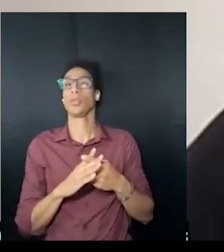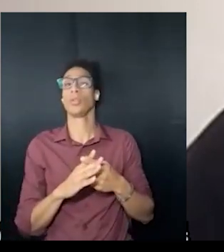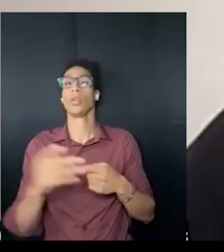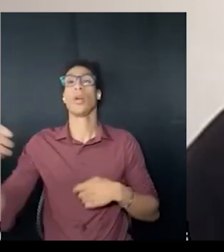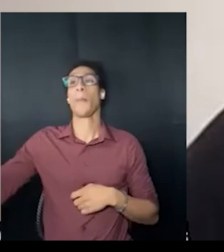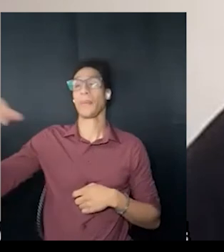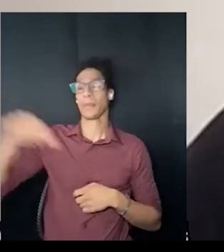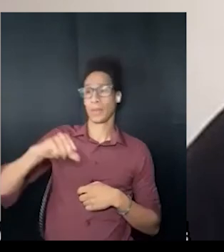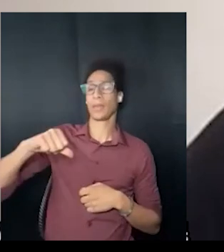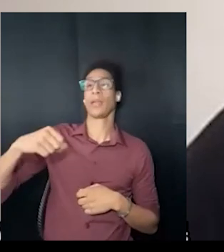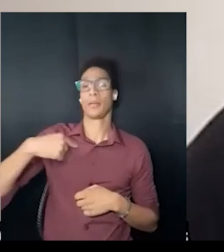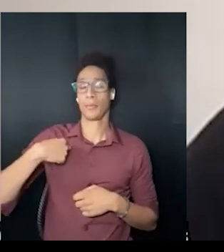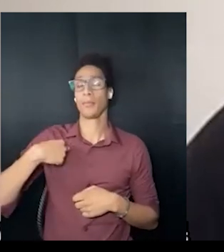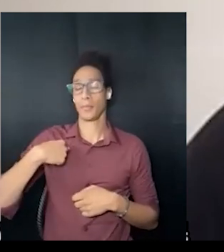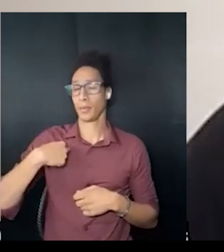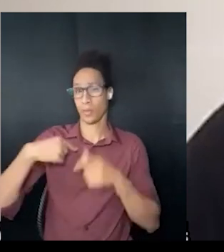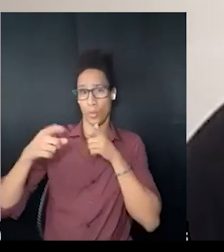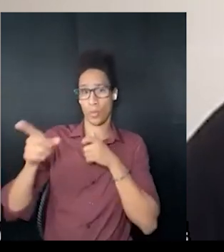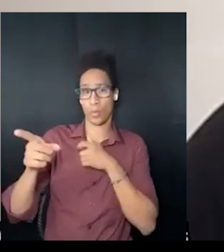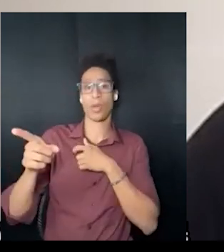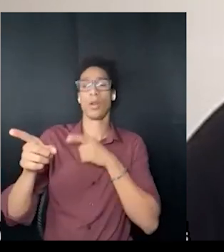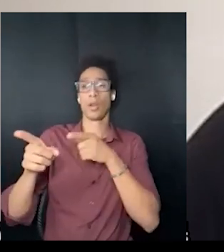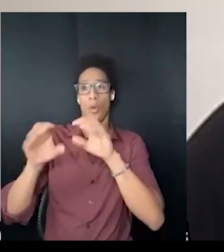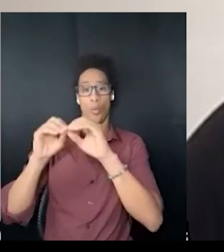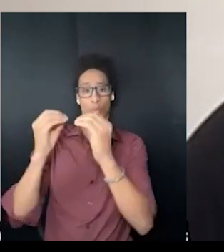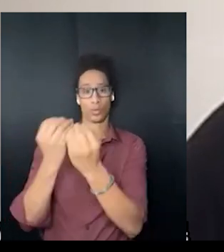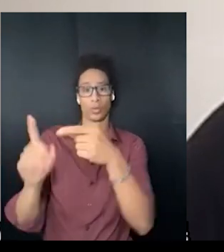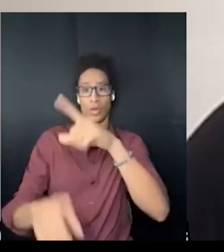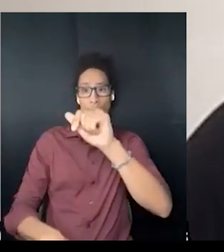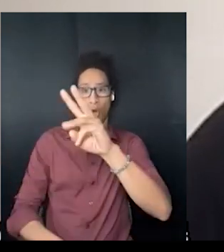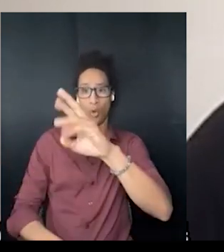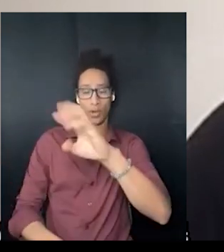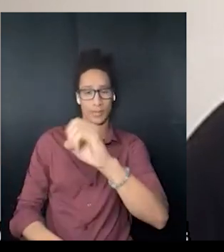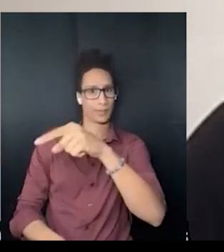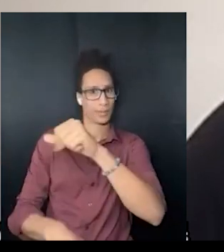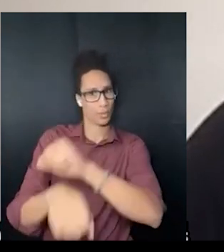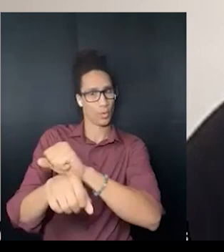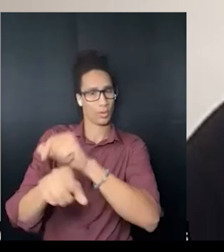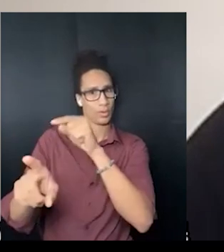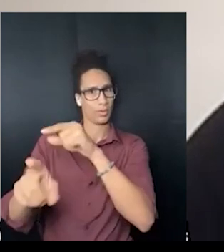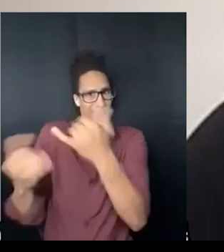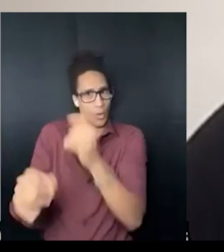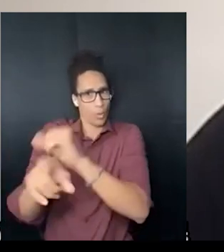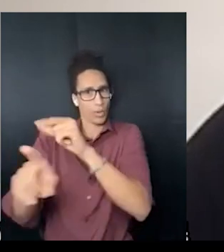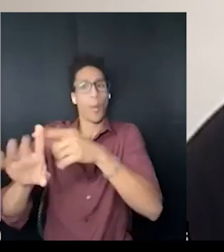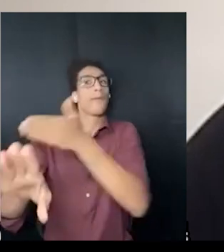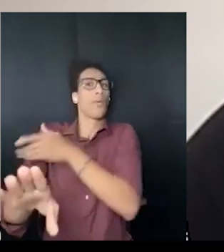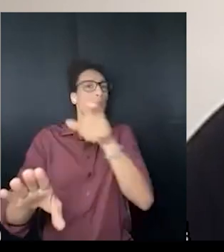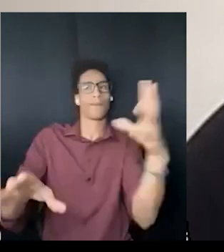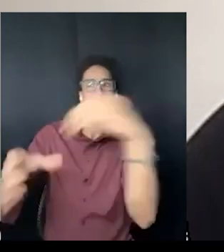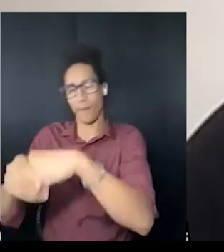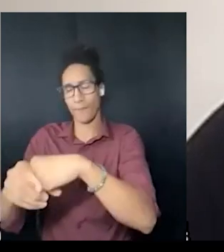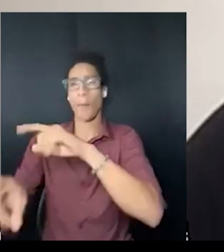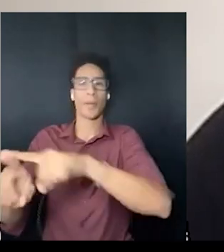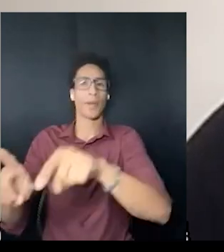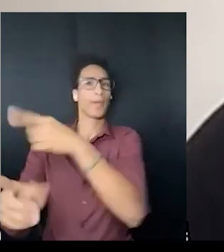the organization that Lawrence now works for, the Marshall Project. Before he worked for them, they wanted me to come and film